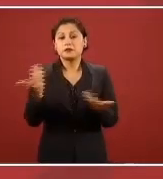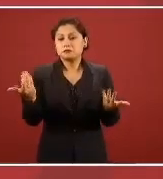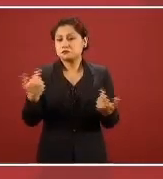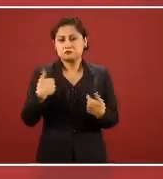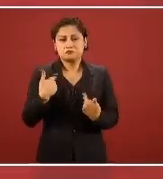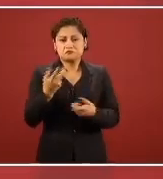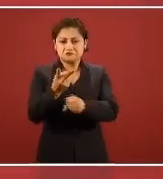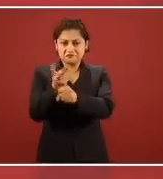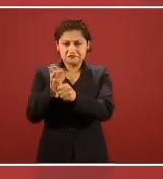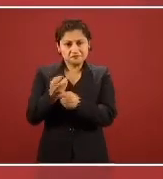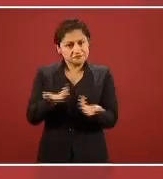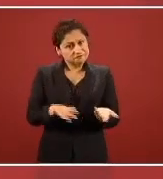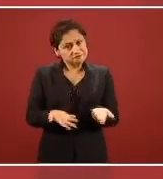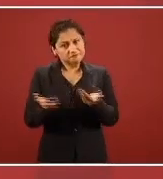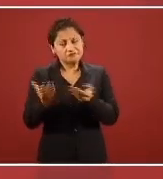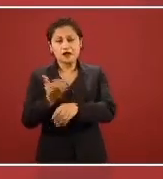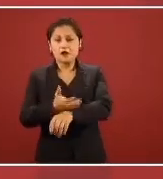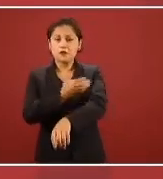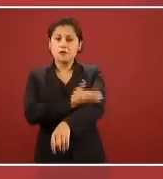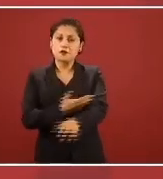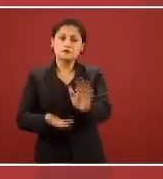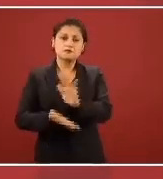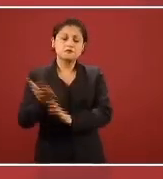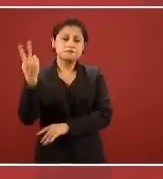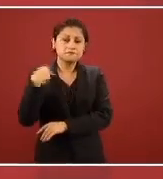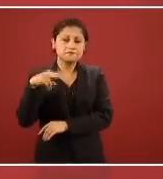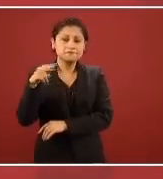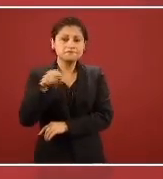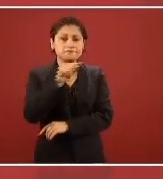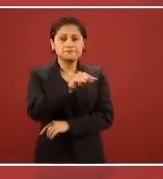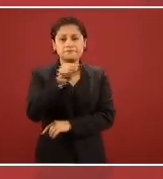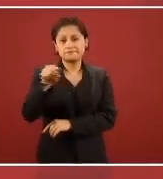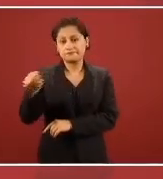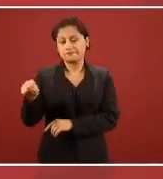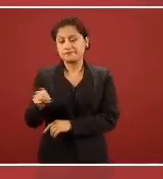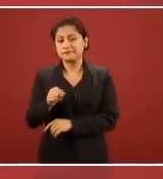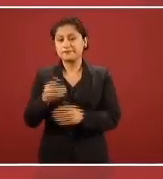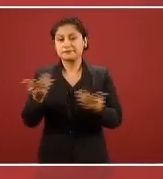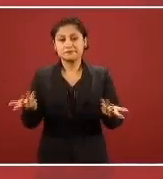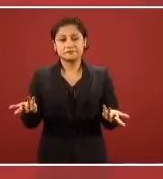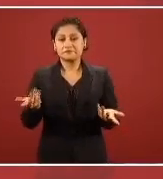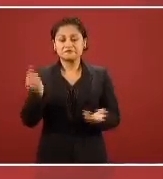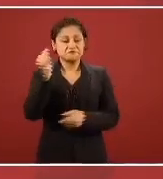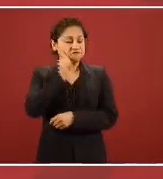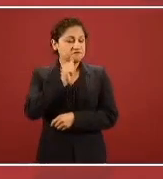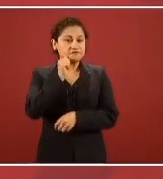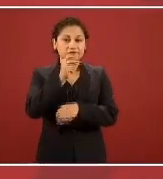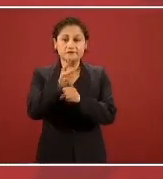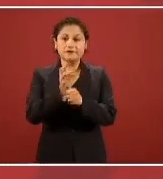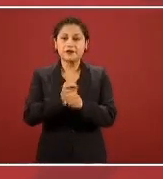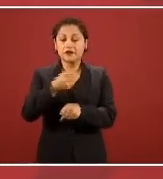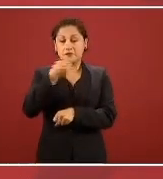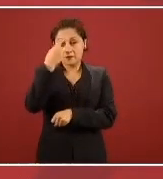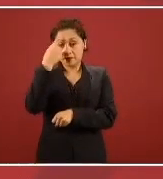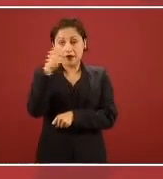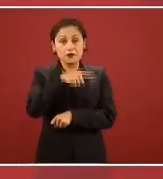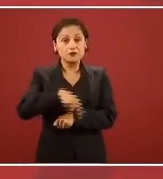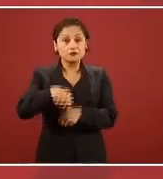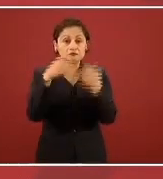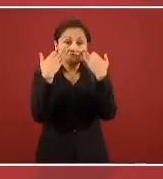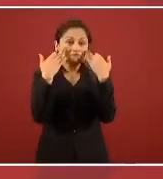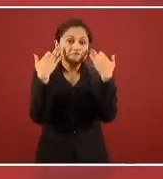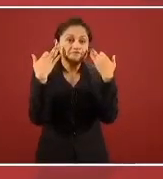Invitados. You are invited. Para que se vea en el terreno. So that you could